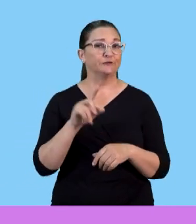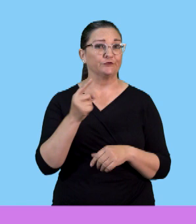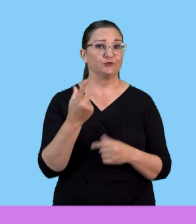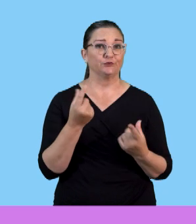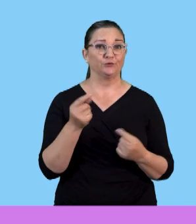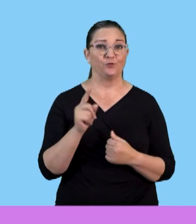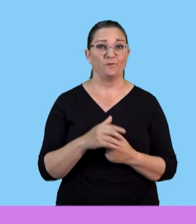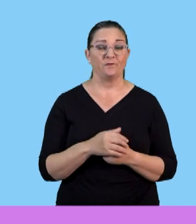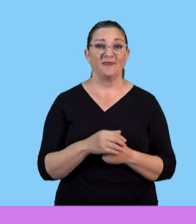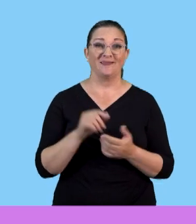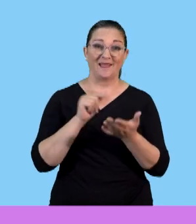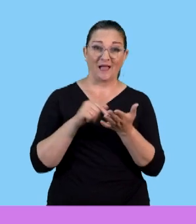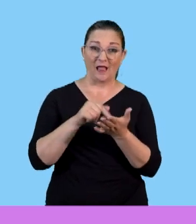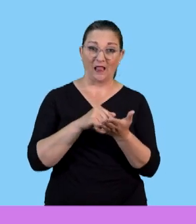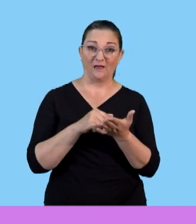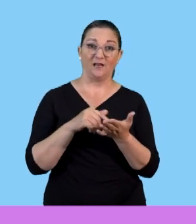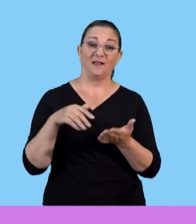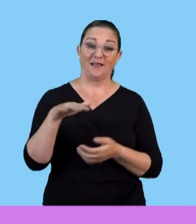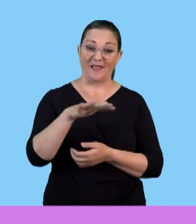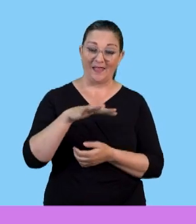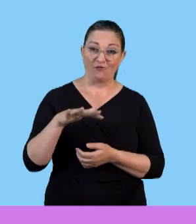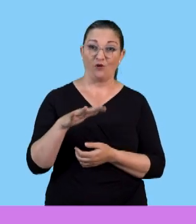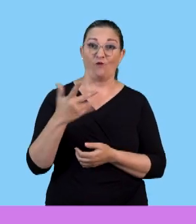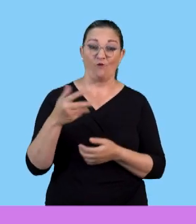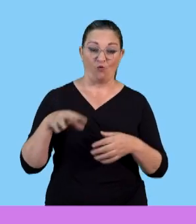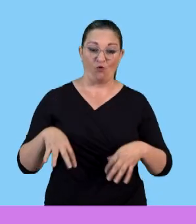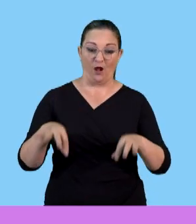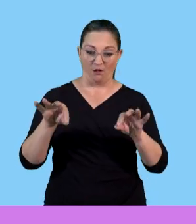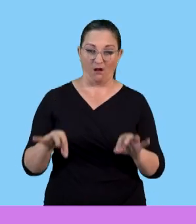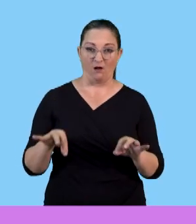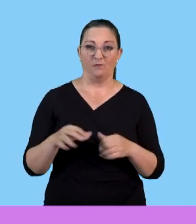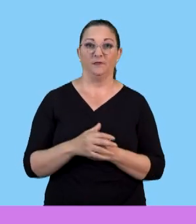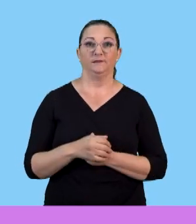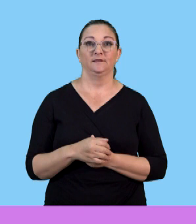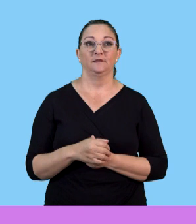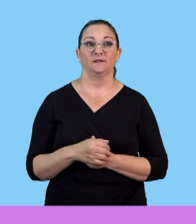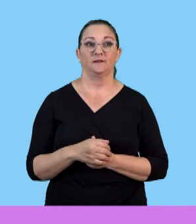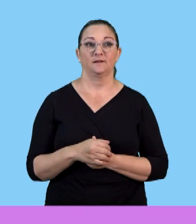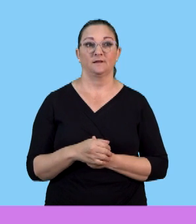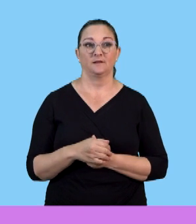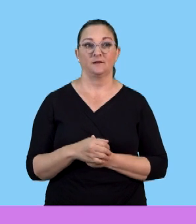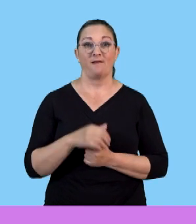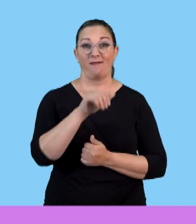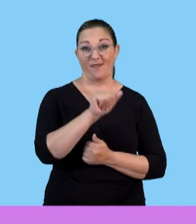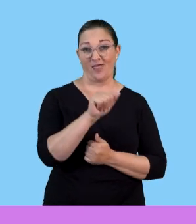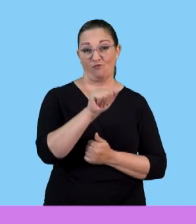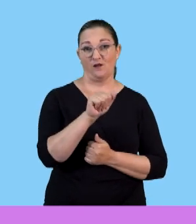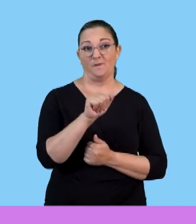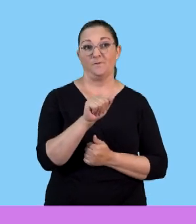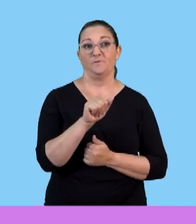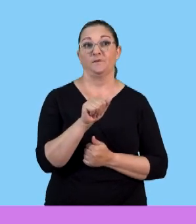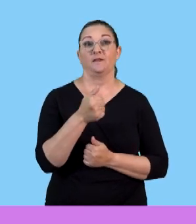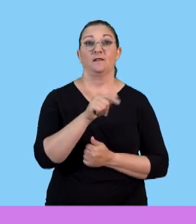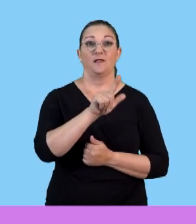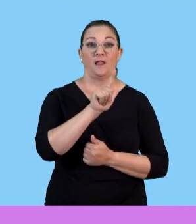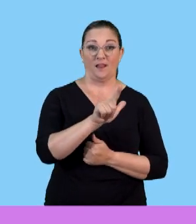to do first? First we need to calculate the area of the carpet. So the area is going to